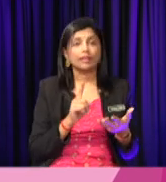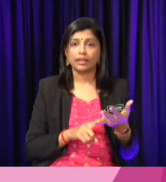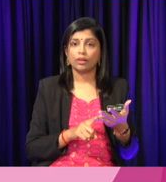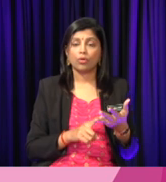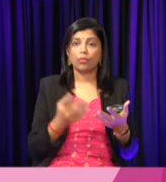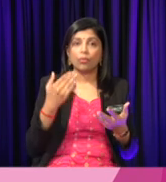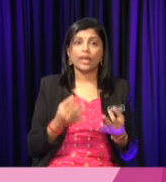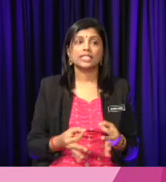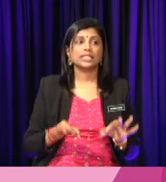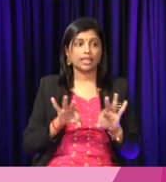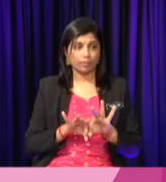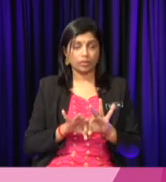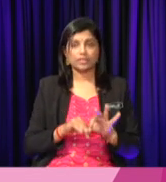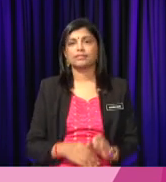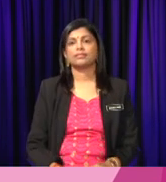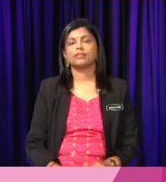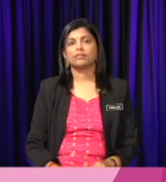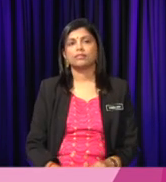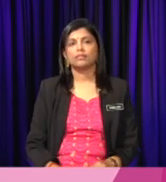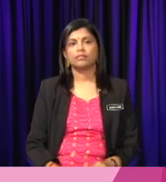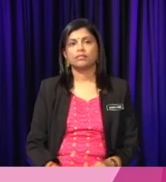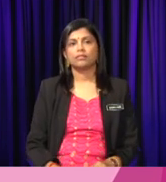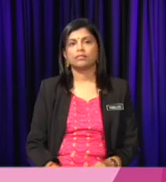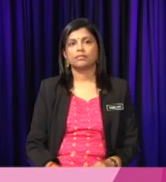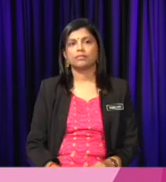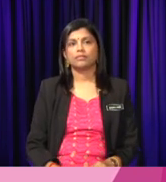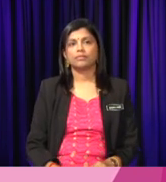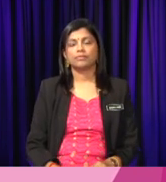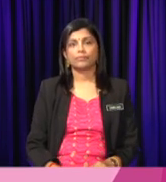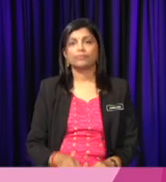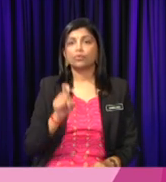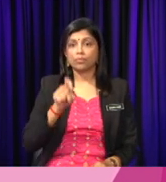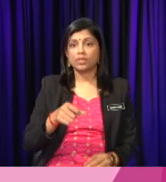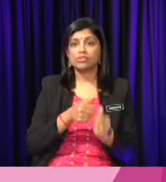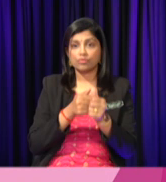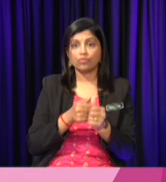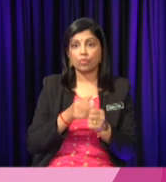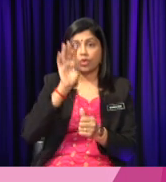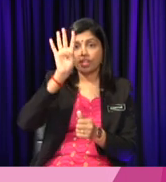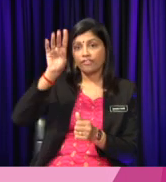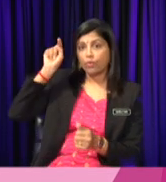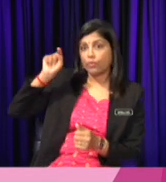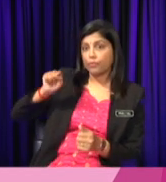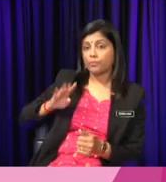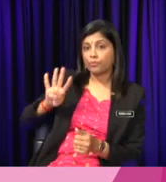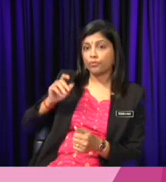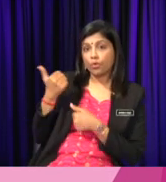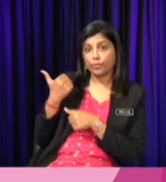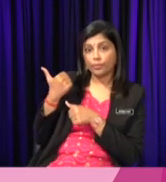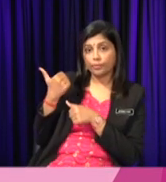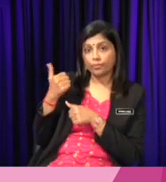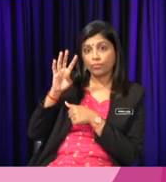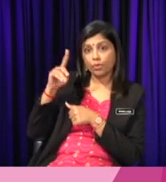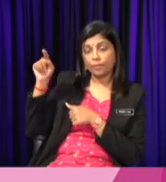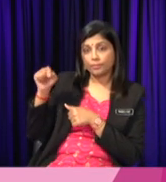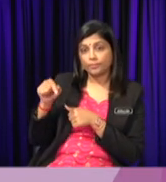speak. Okay, so these four points are be referred to. Yes, to help. Okay. All right. Okay, candidate